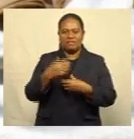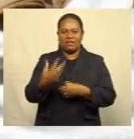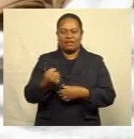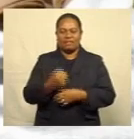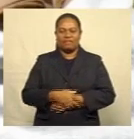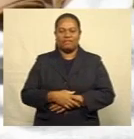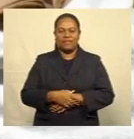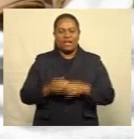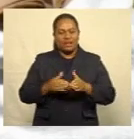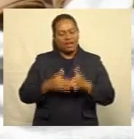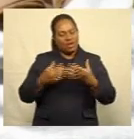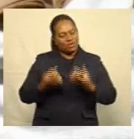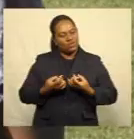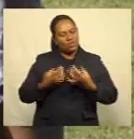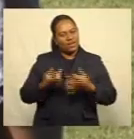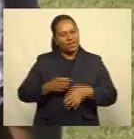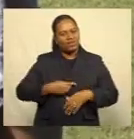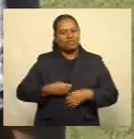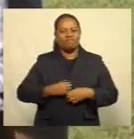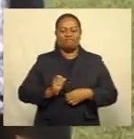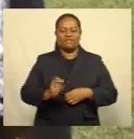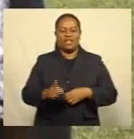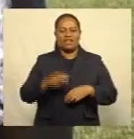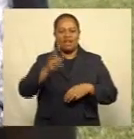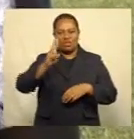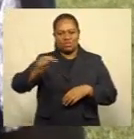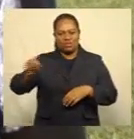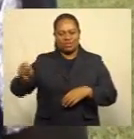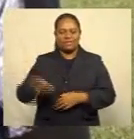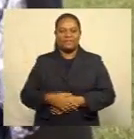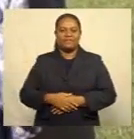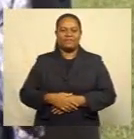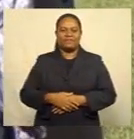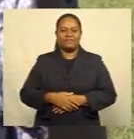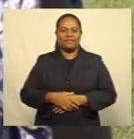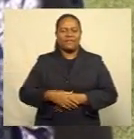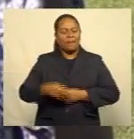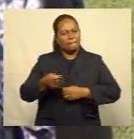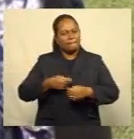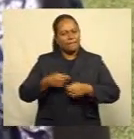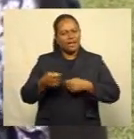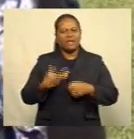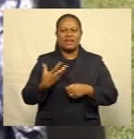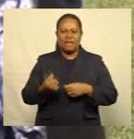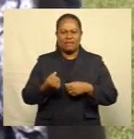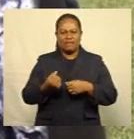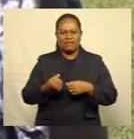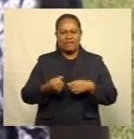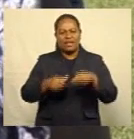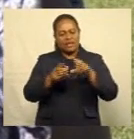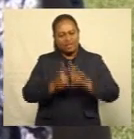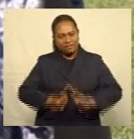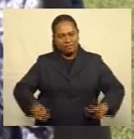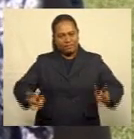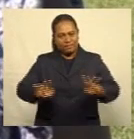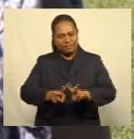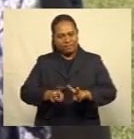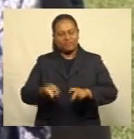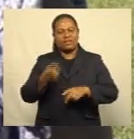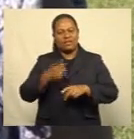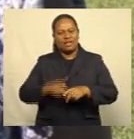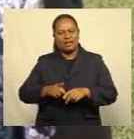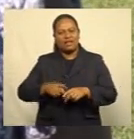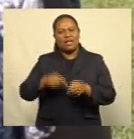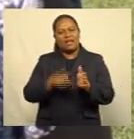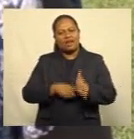sent to a customer in Nausori. Our market extends to Viti level from Suva right to the west. They just call us,